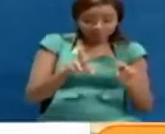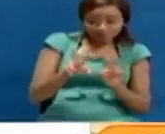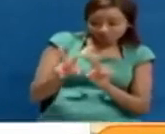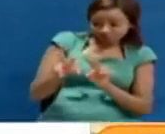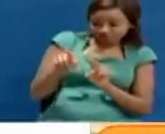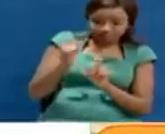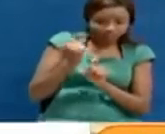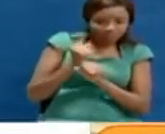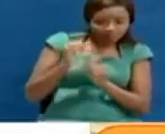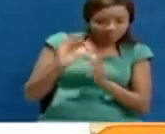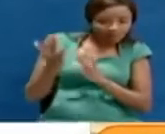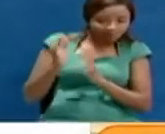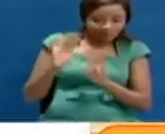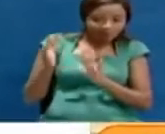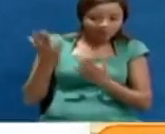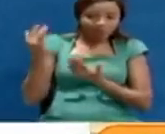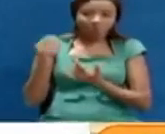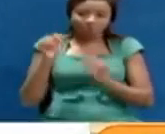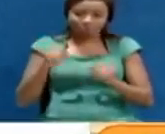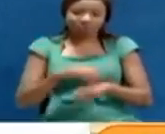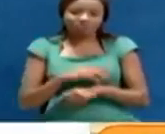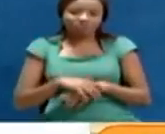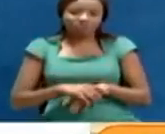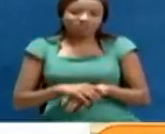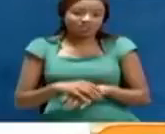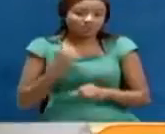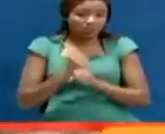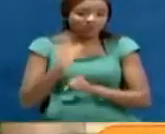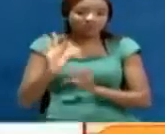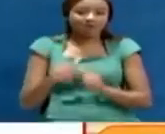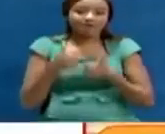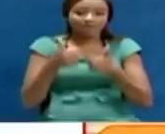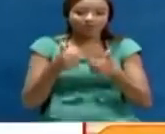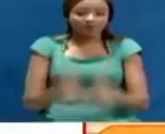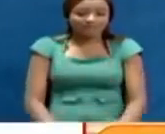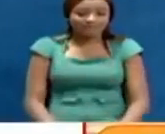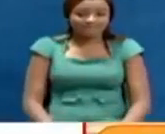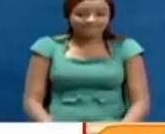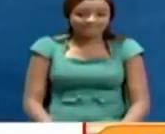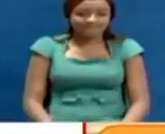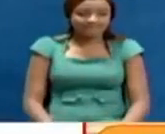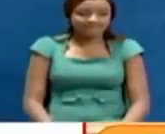watching her performance, hoping to get value for their money. Dennis Otieno, Citizen TV.